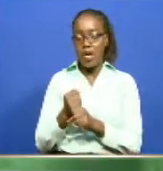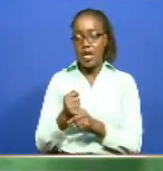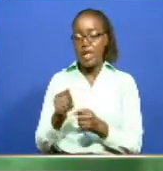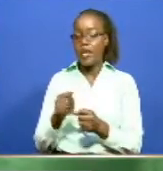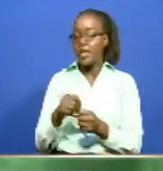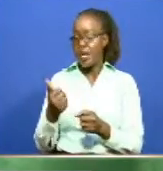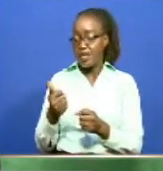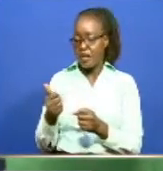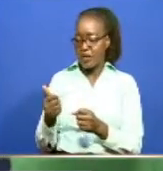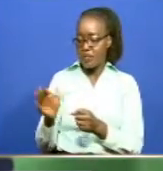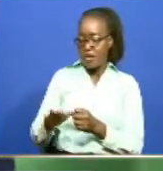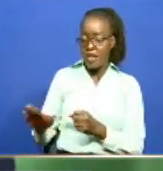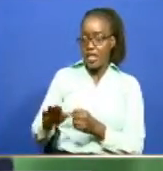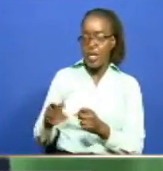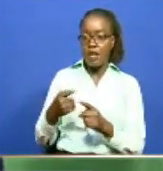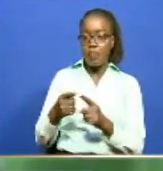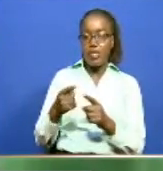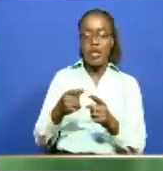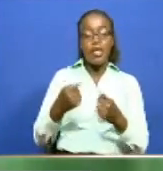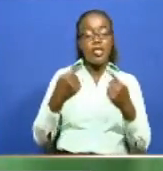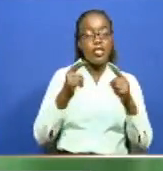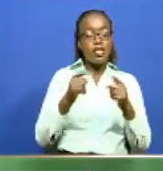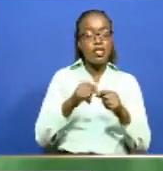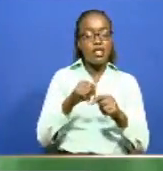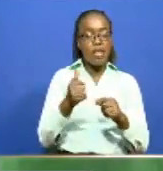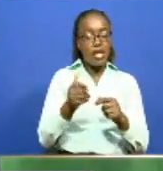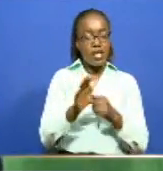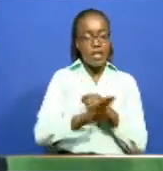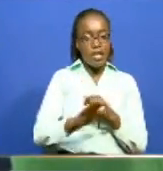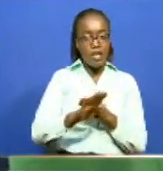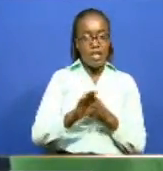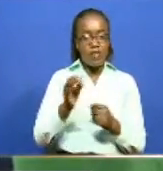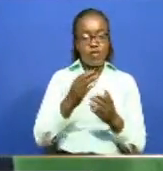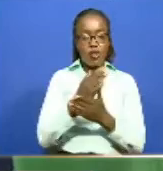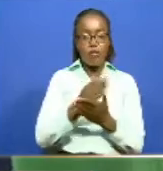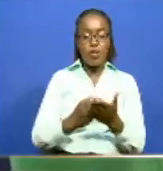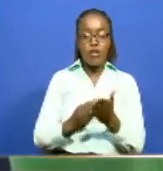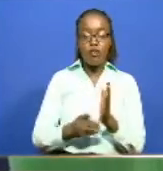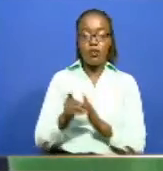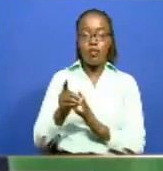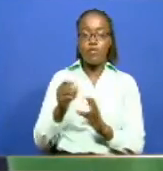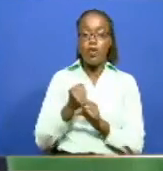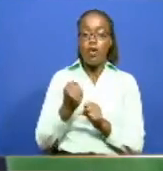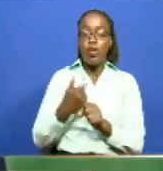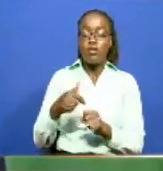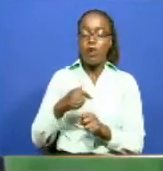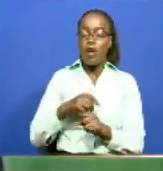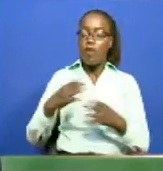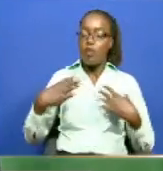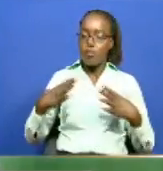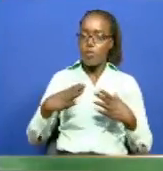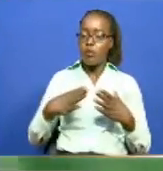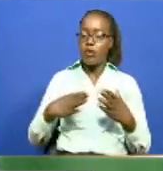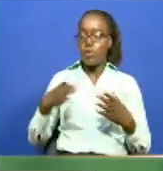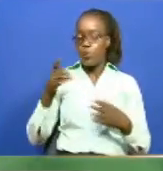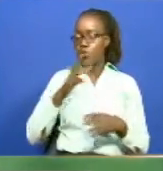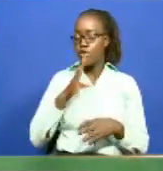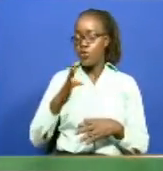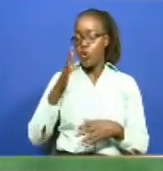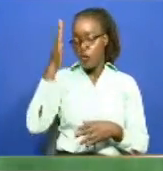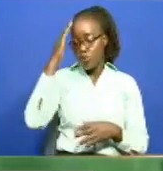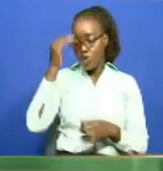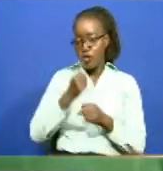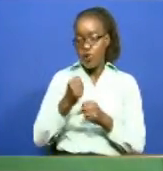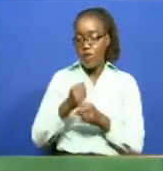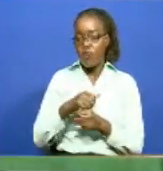particular setup. So when we develop this and we are part of that development, if it works for our people, we surely know that it's going to work